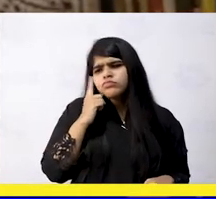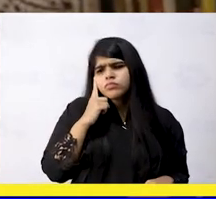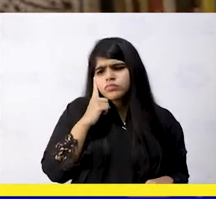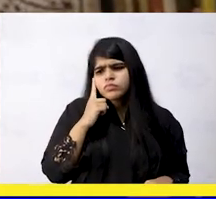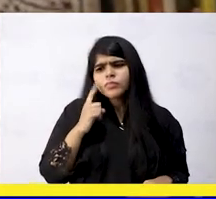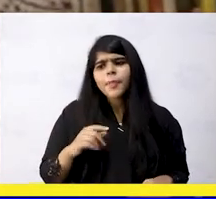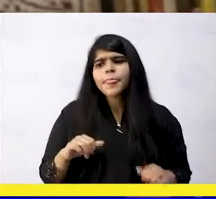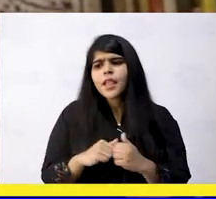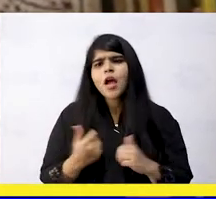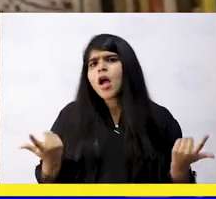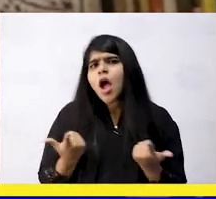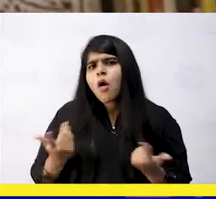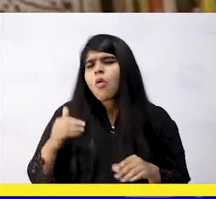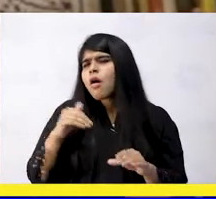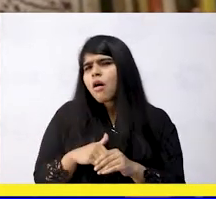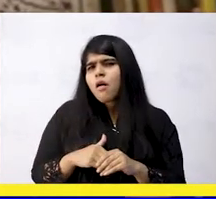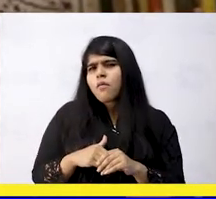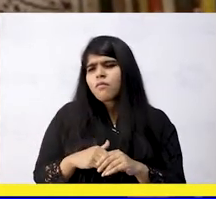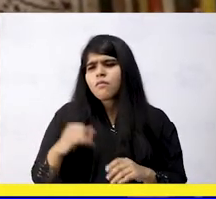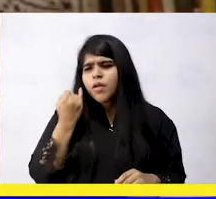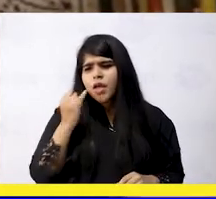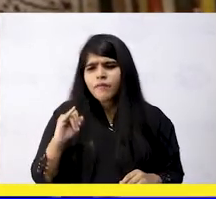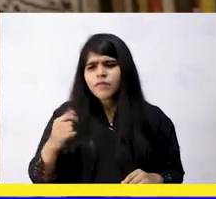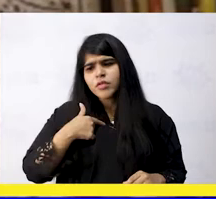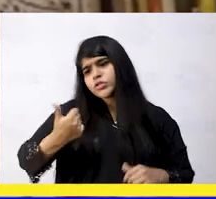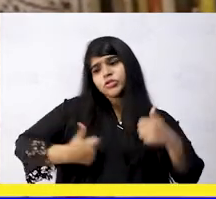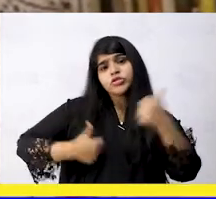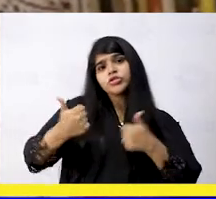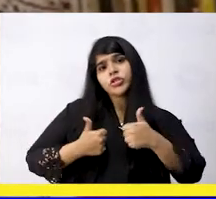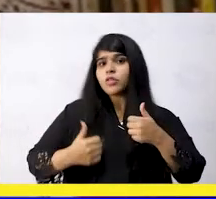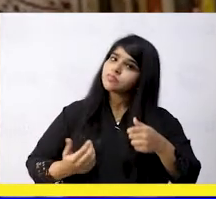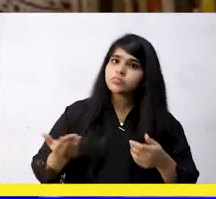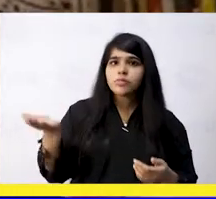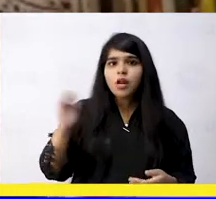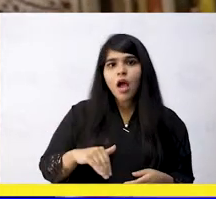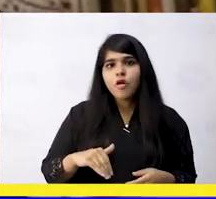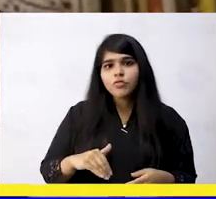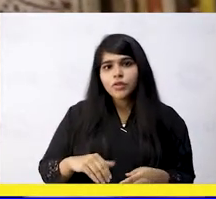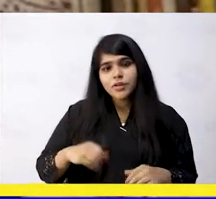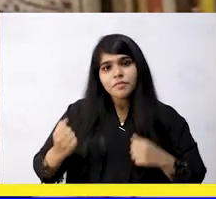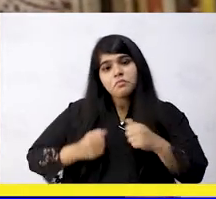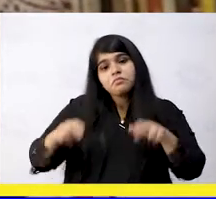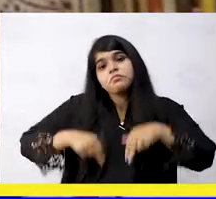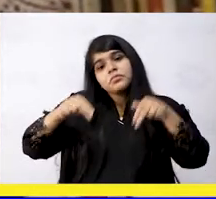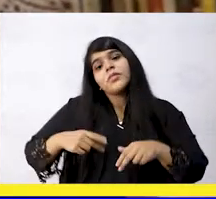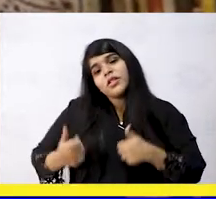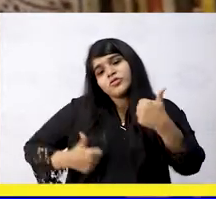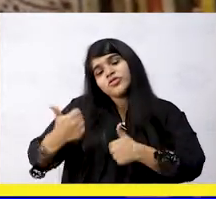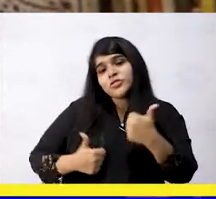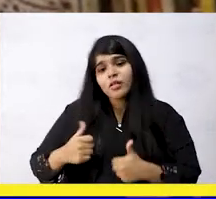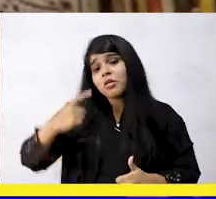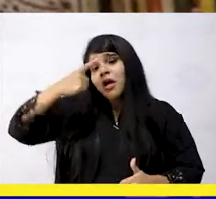Well, how about I challenge you to a race? You never